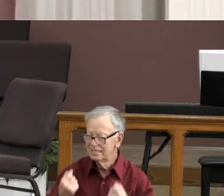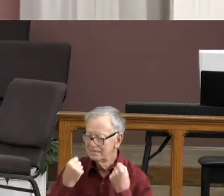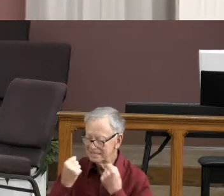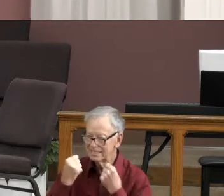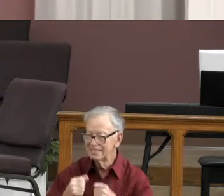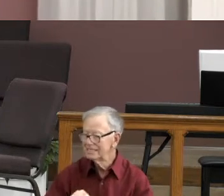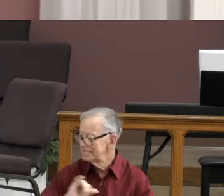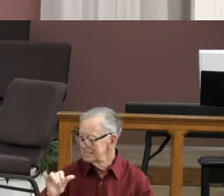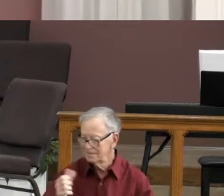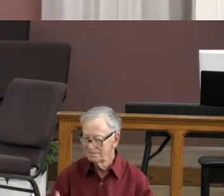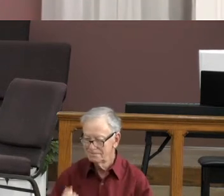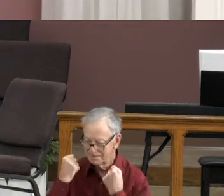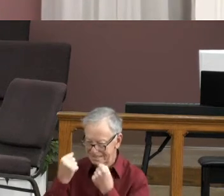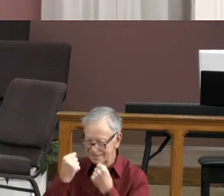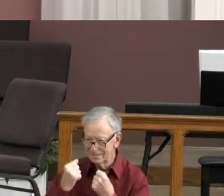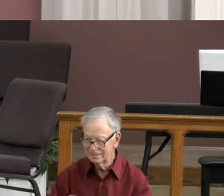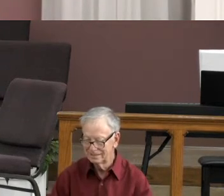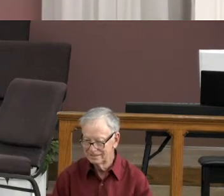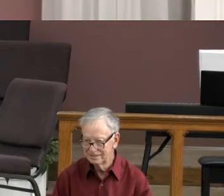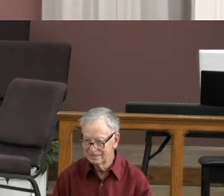same power.